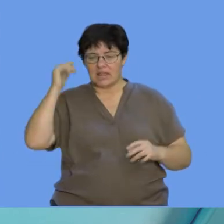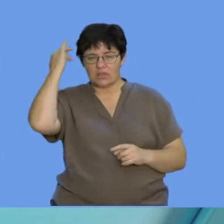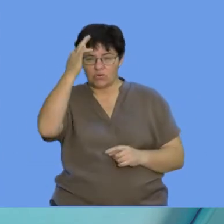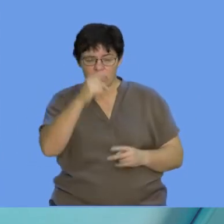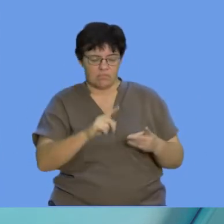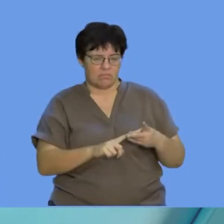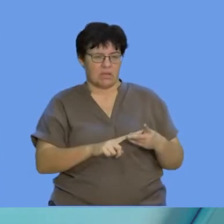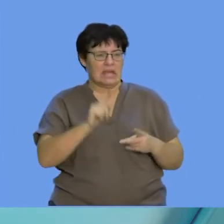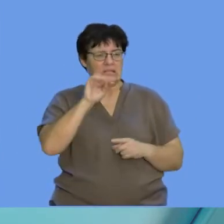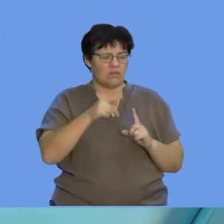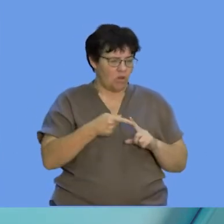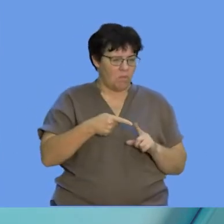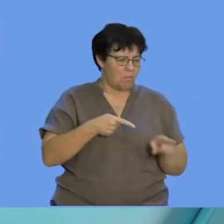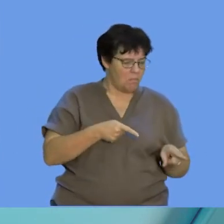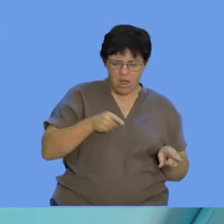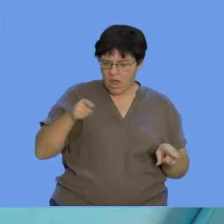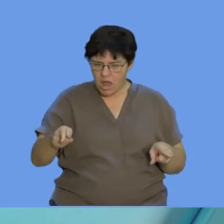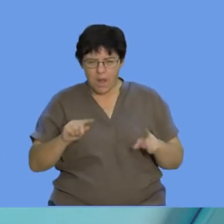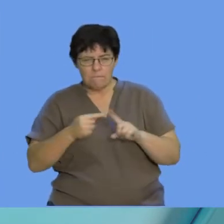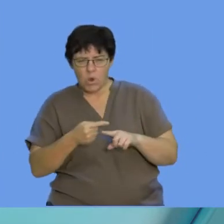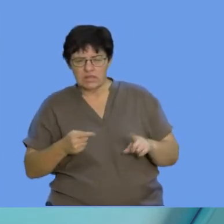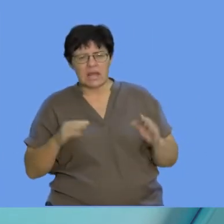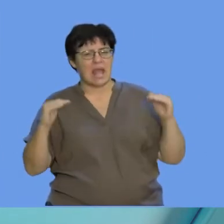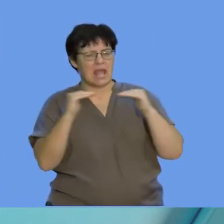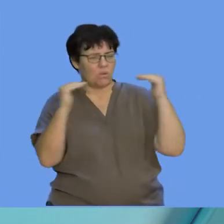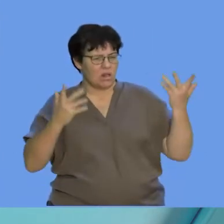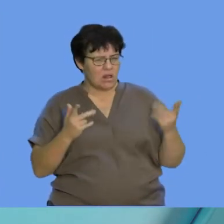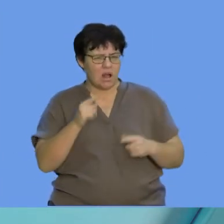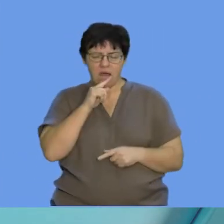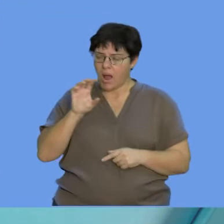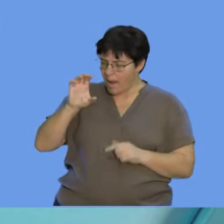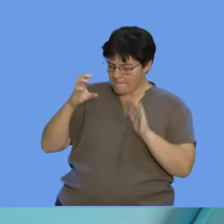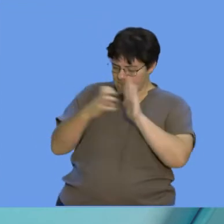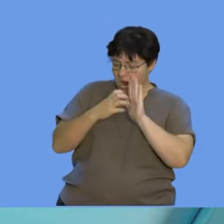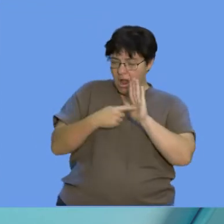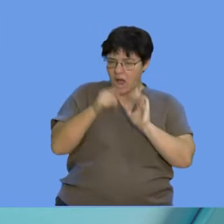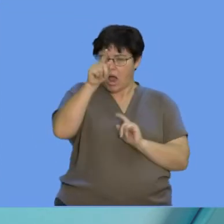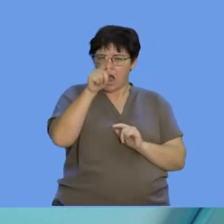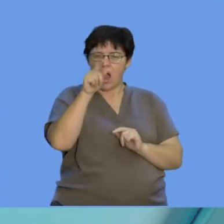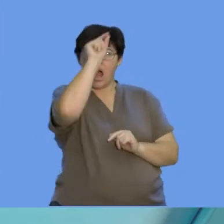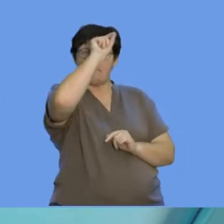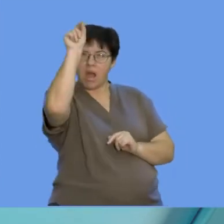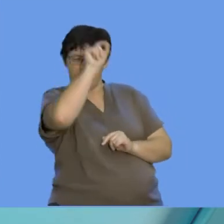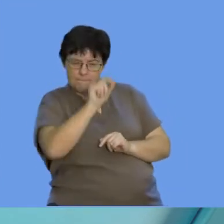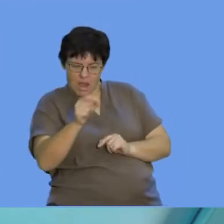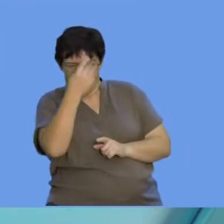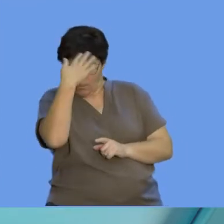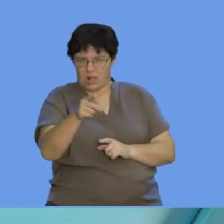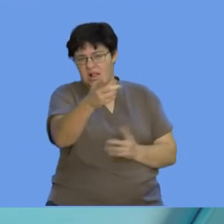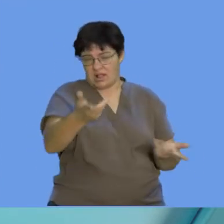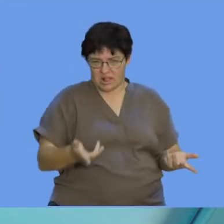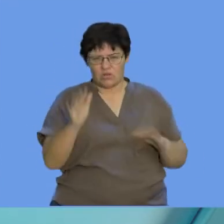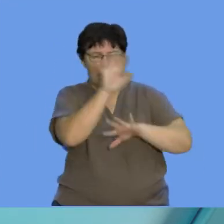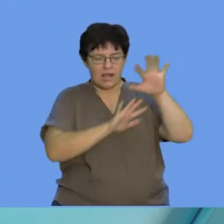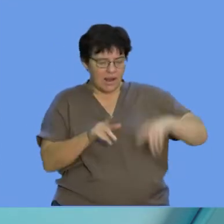tangents from the same external point are equal, and then go to the diagram and just mark it with a highlighter or a